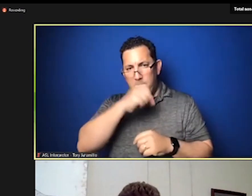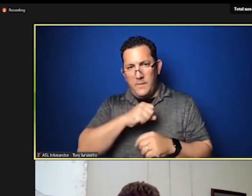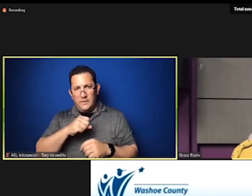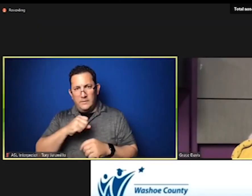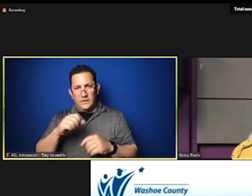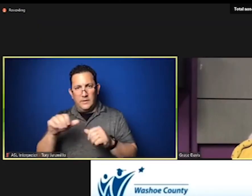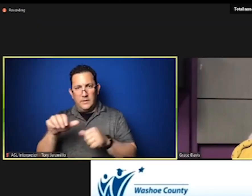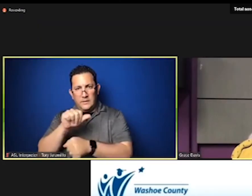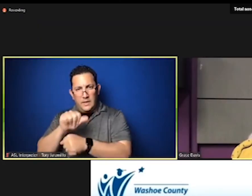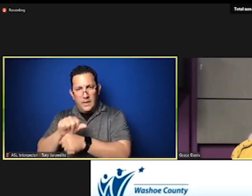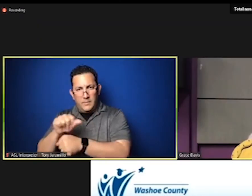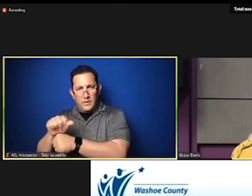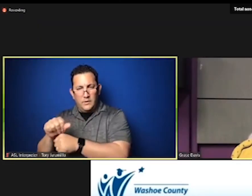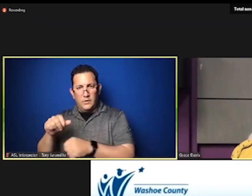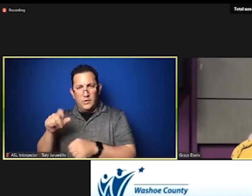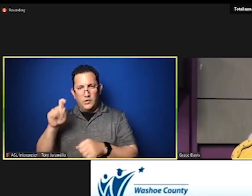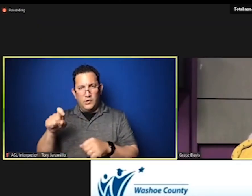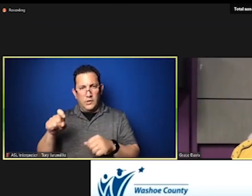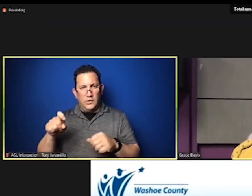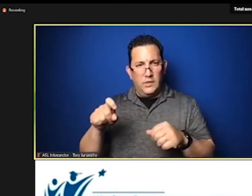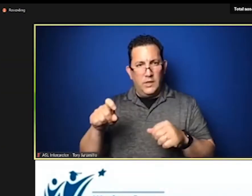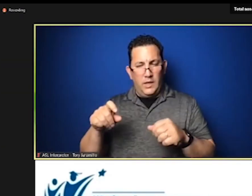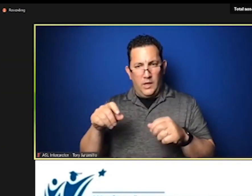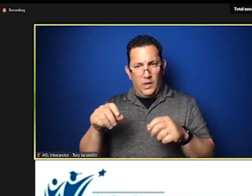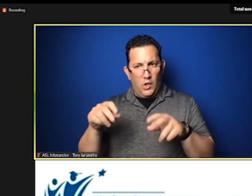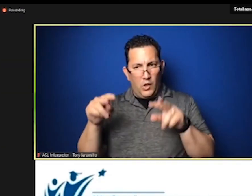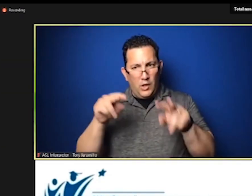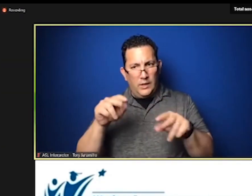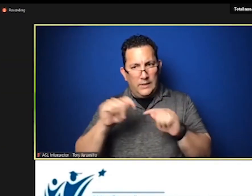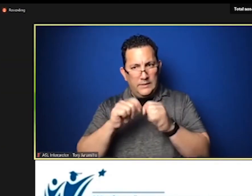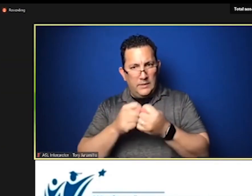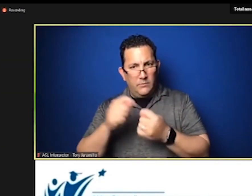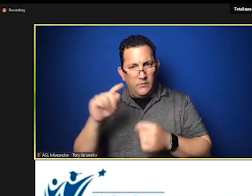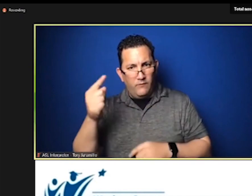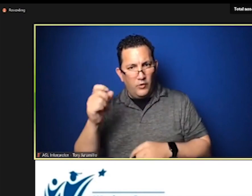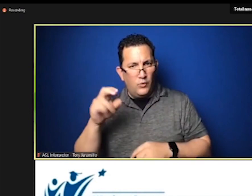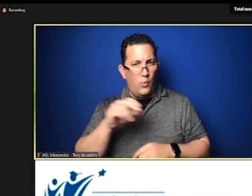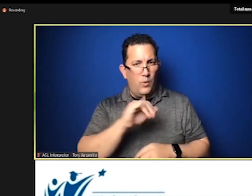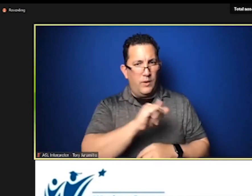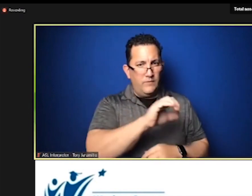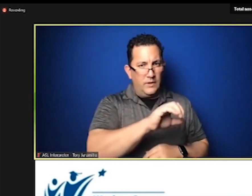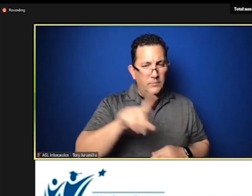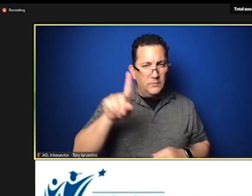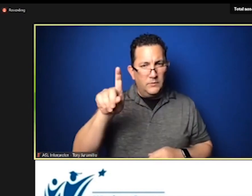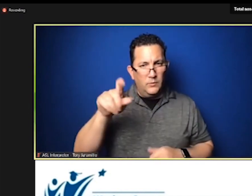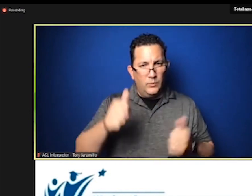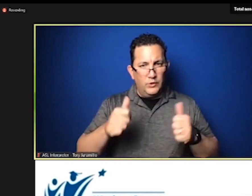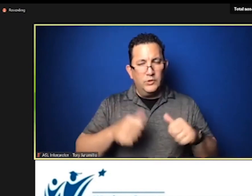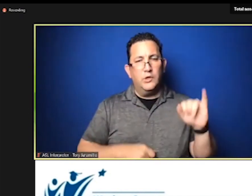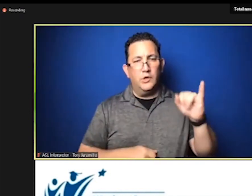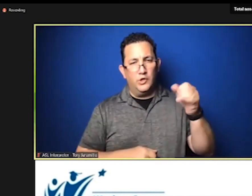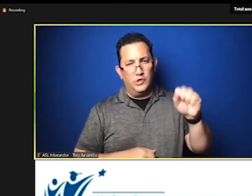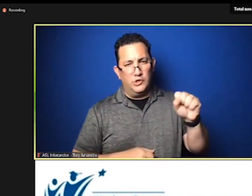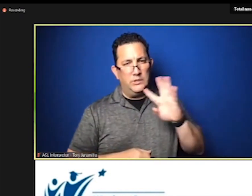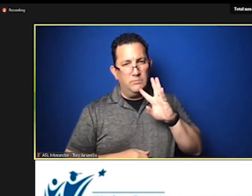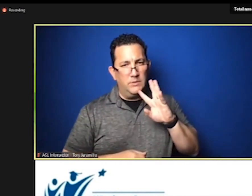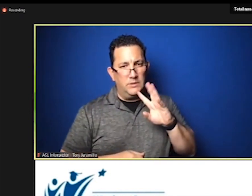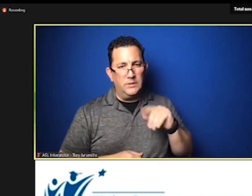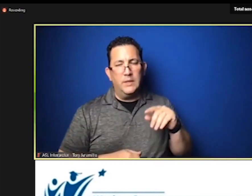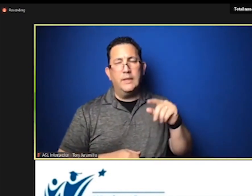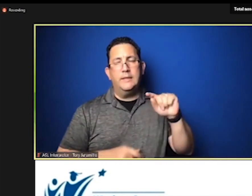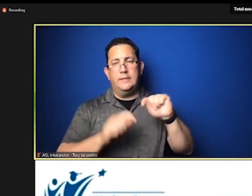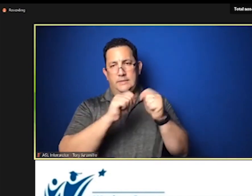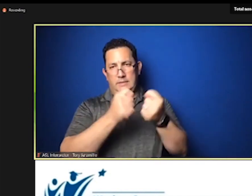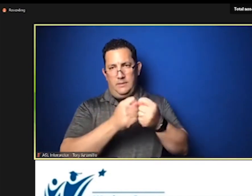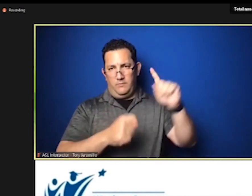they move to Infinite Campus? And teams first, just because